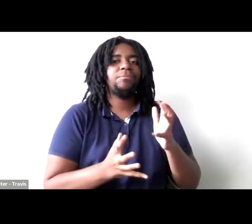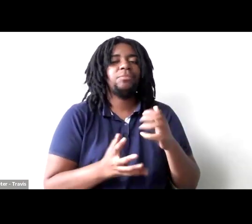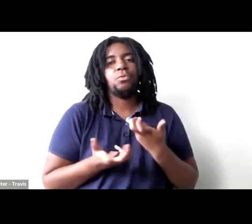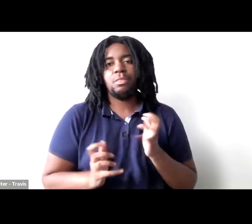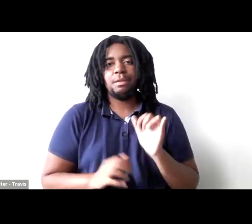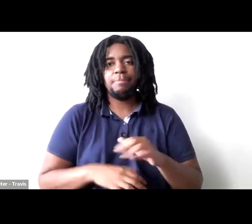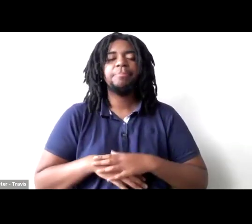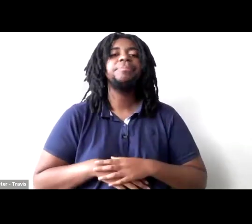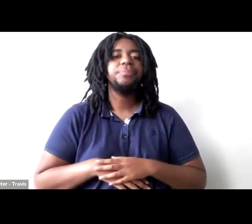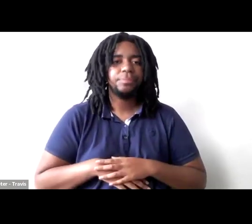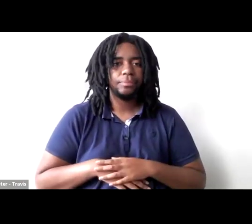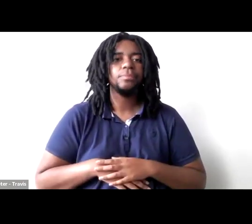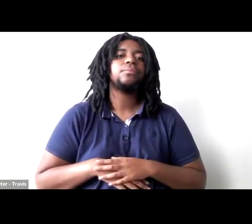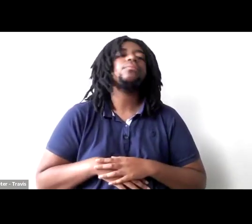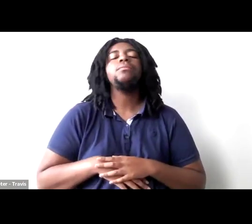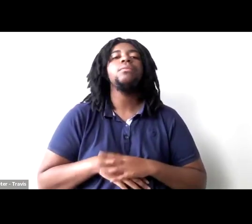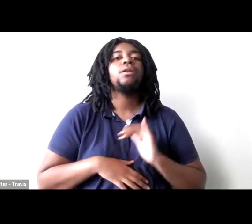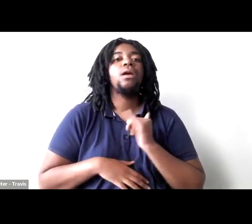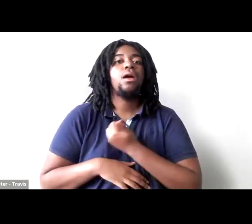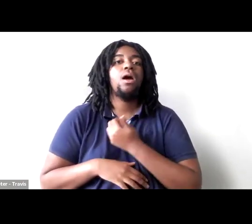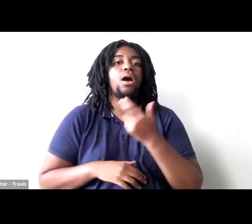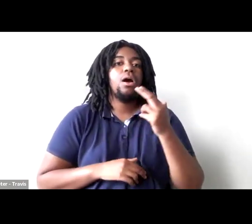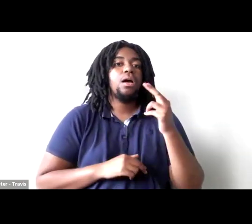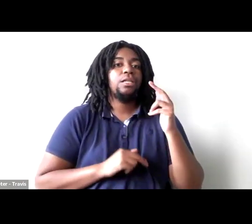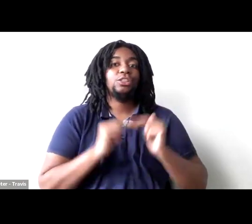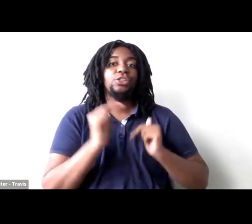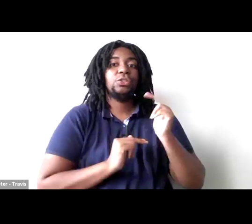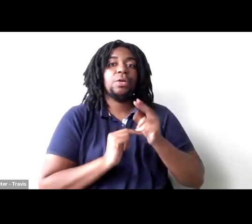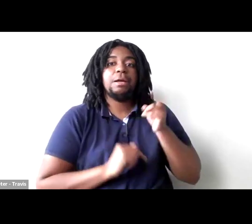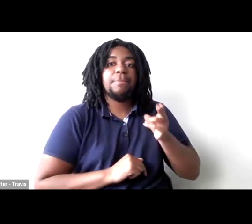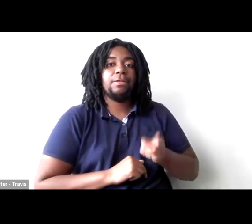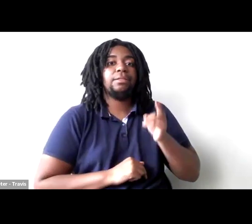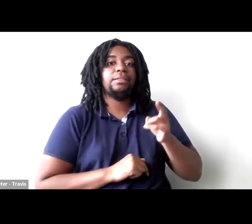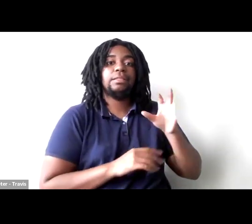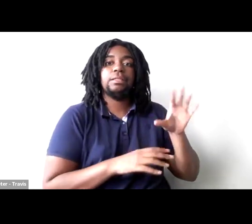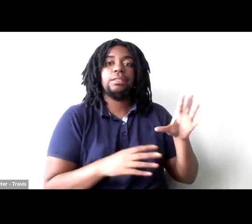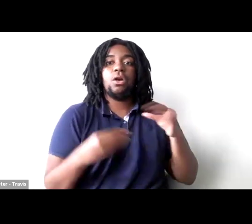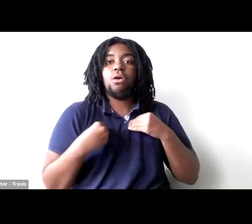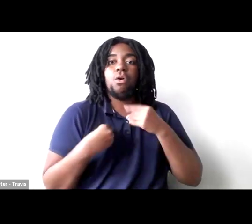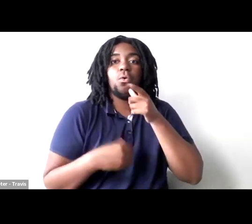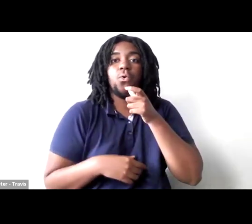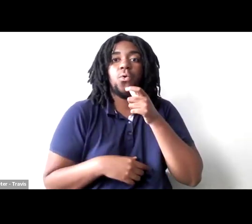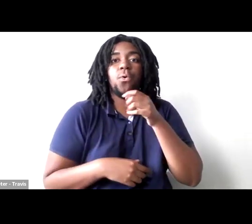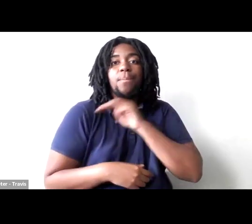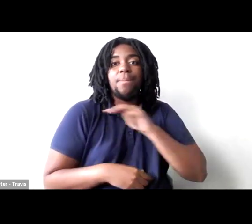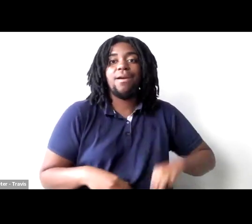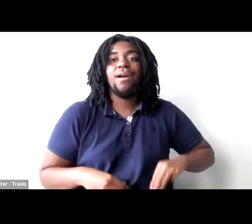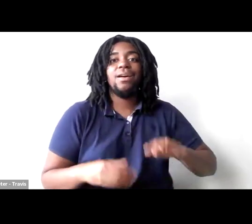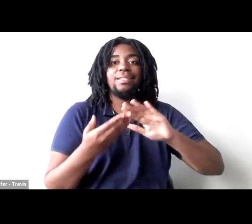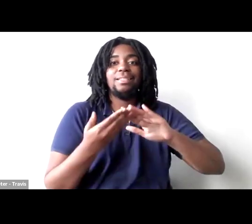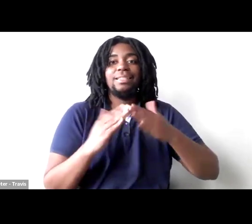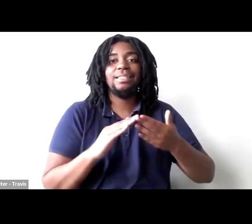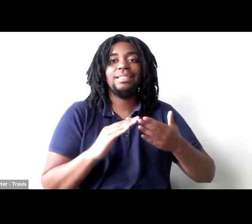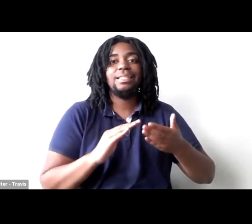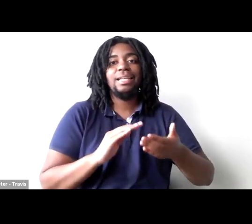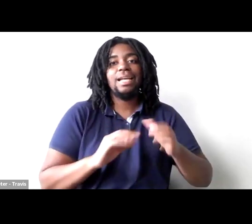for nonprofits. And although our historic building is owned by the Mayor and City Council of Baltimore, the Peale doesn't get any funding for its